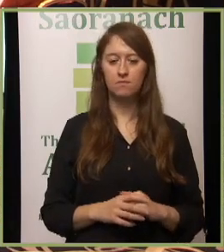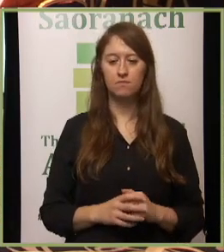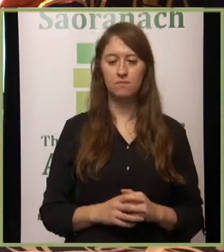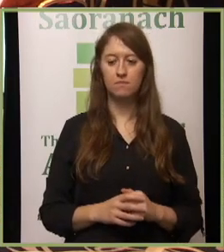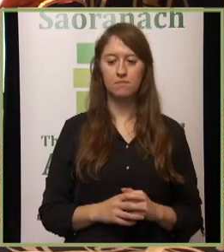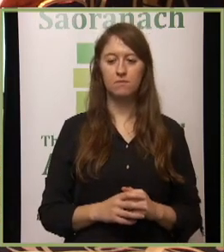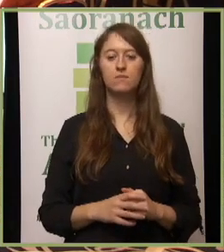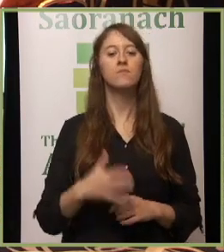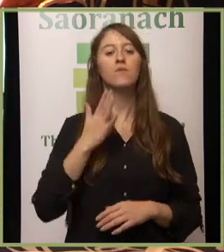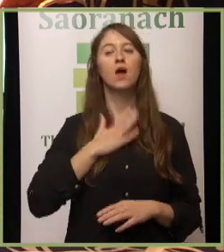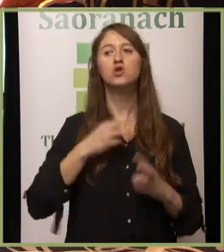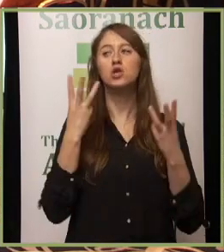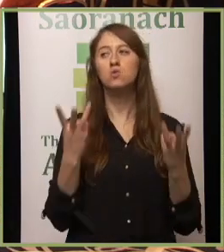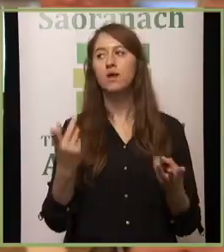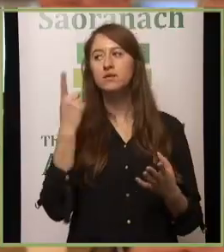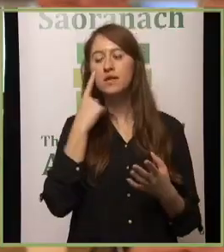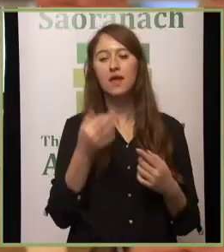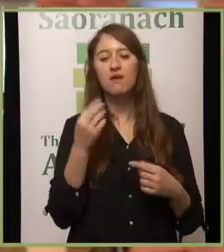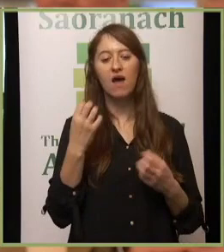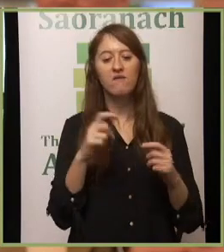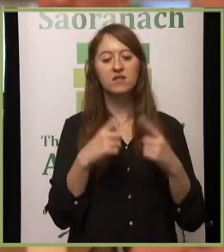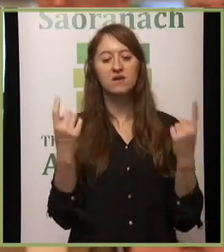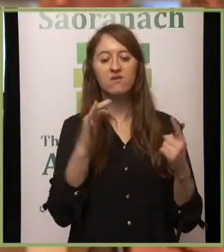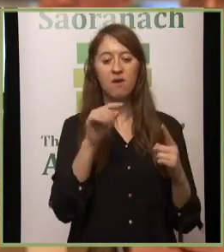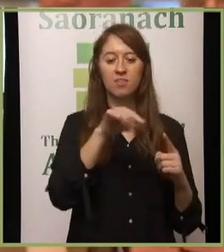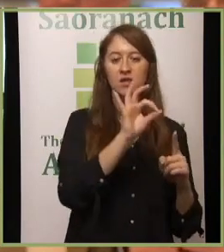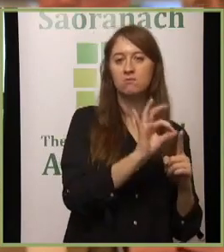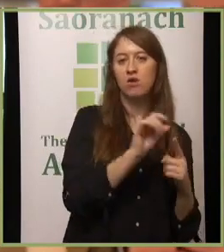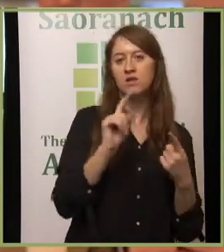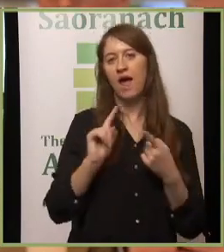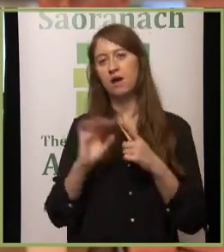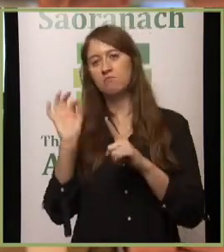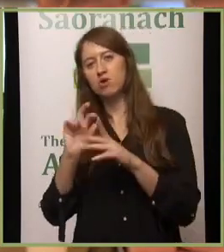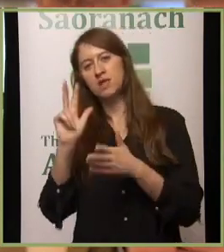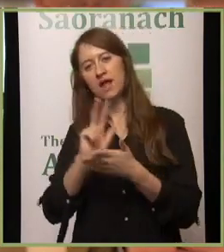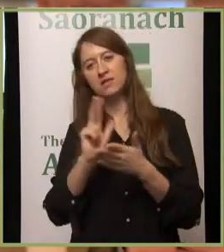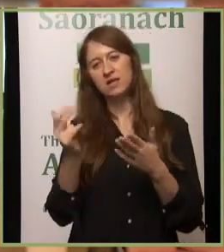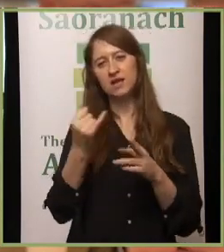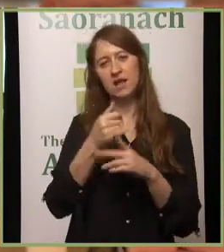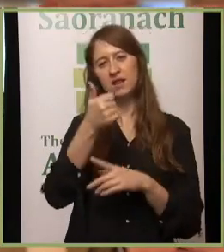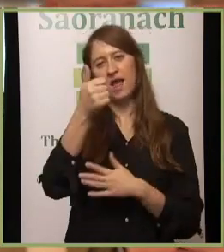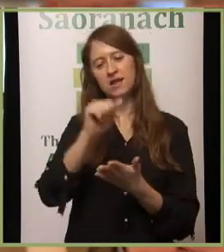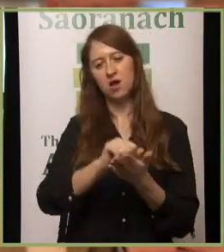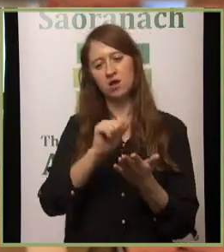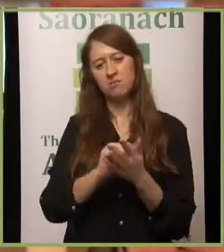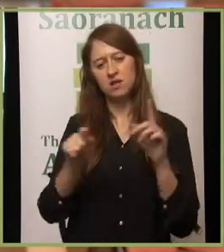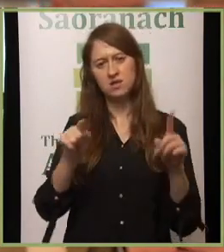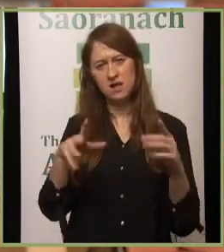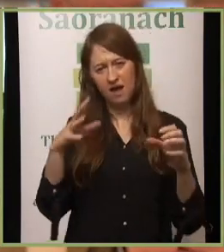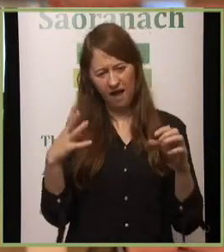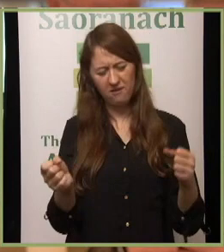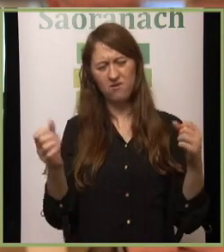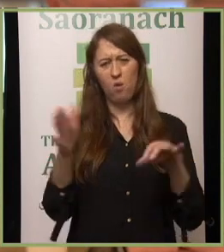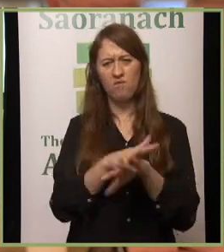I just wanted to see if there is a really big difference between this point and the point 18 in the A document, or if there is an overlap,